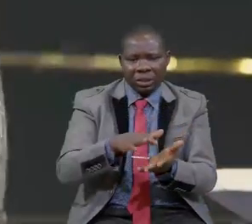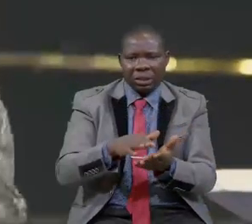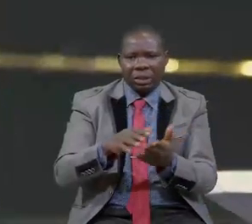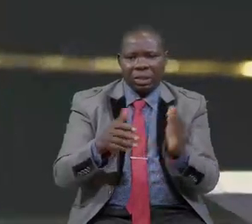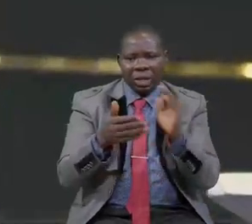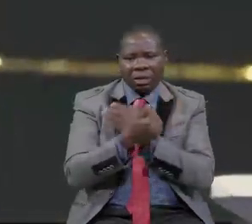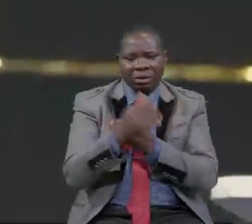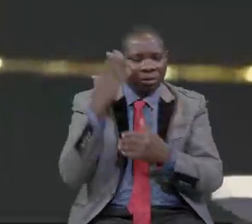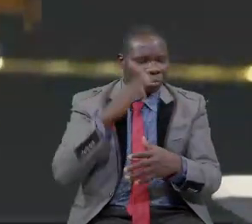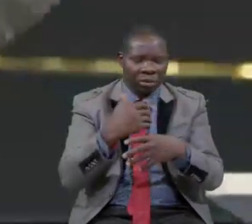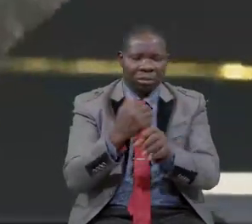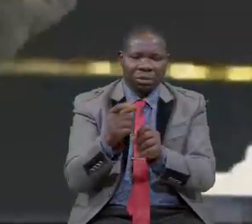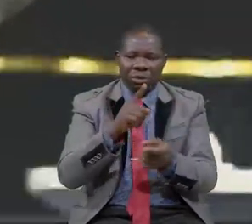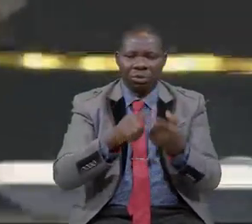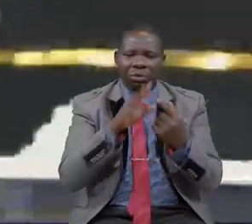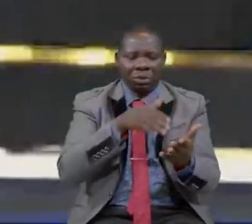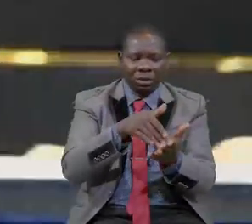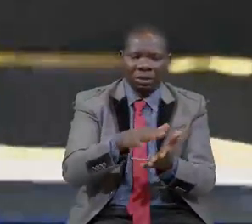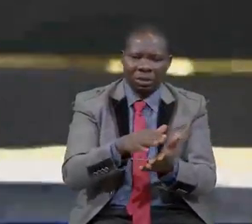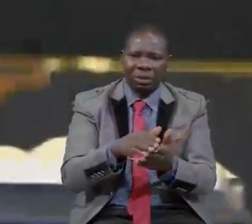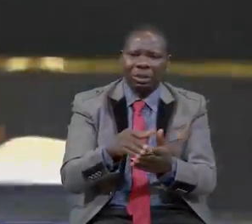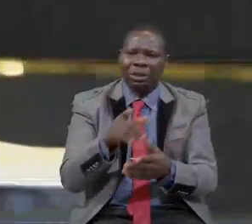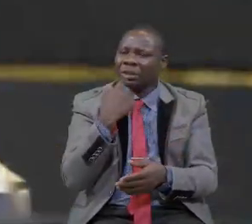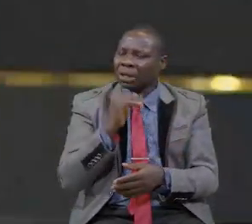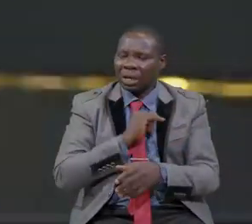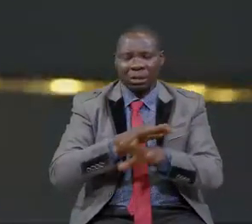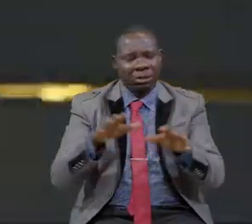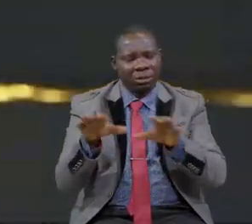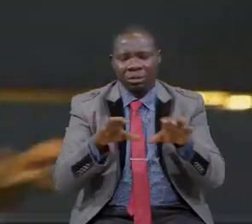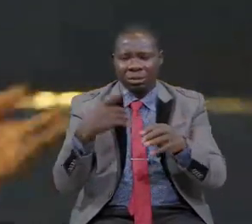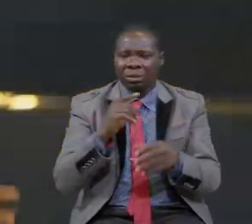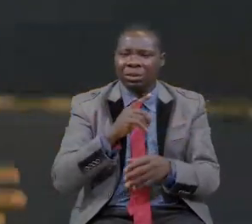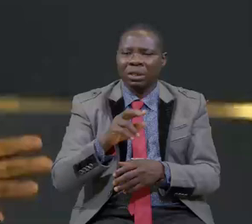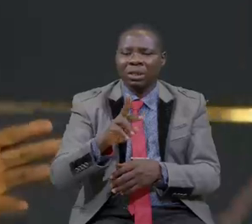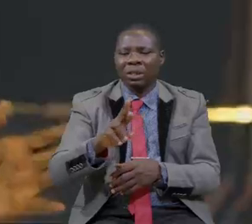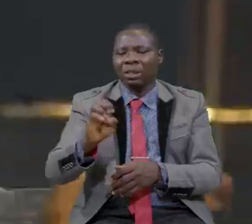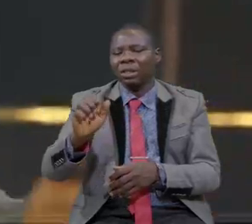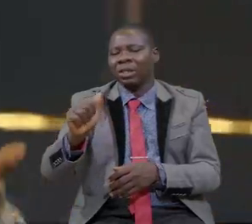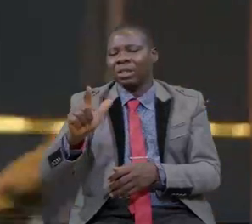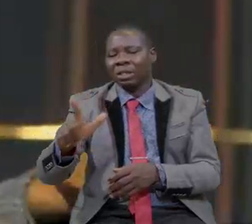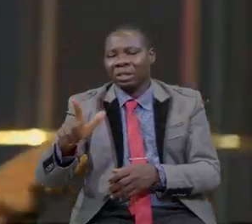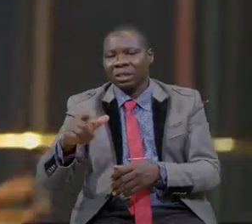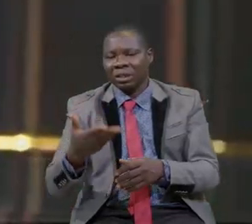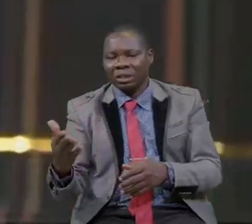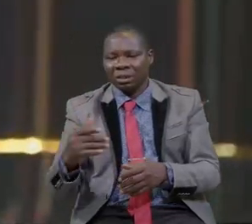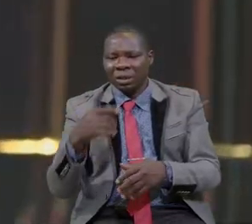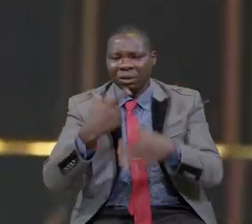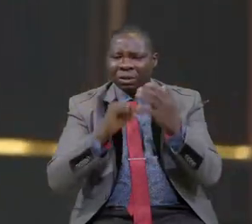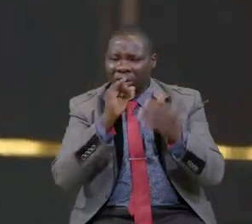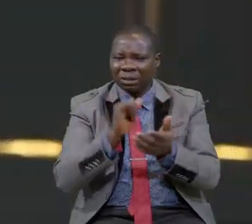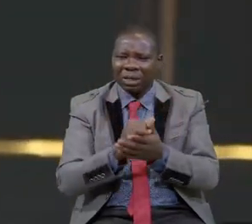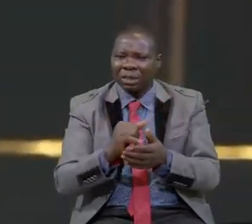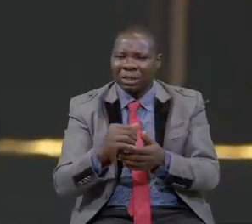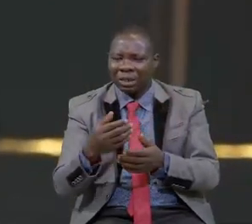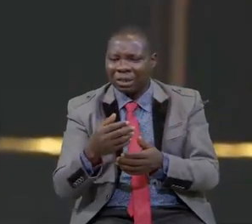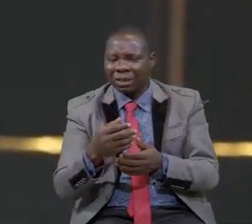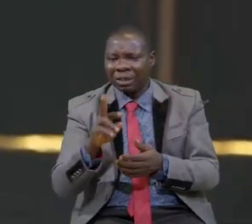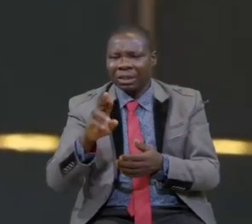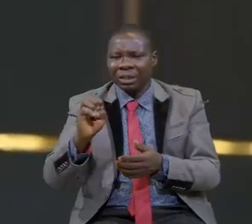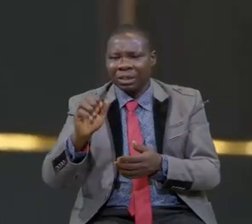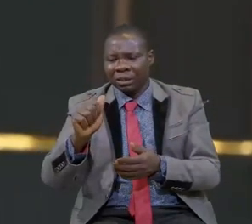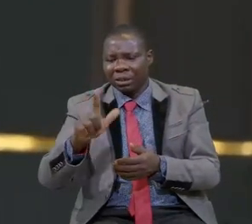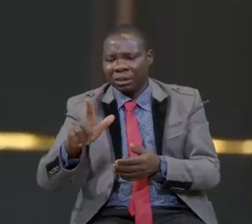Even people say, I didn't do the real thing. I don't want to know the real thing. They said, I just touched her in delicate parts. That,